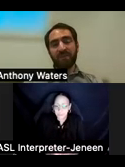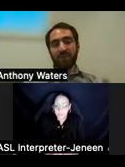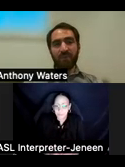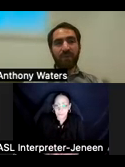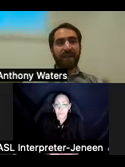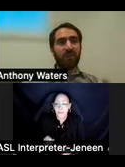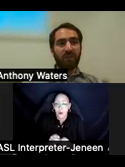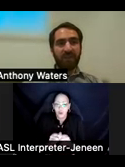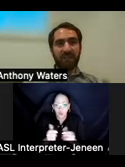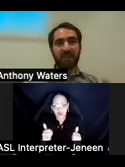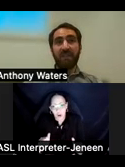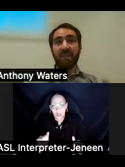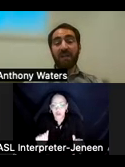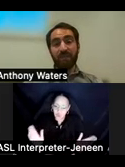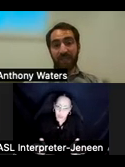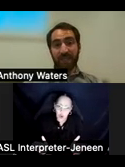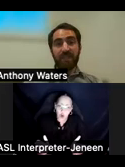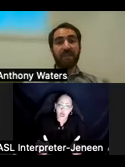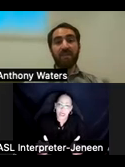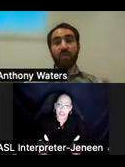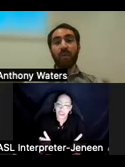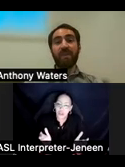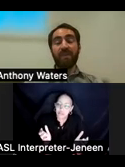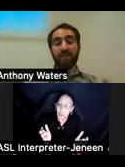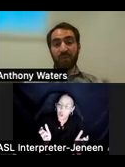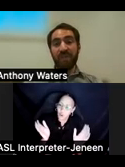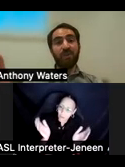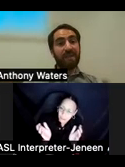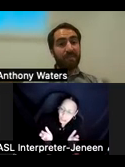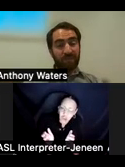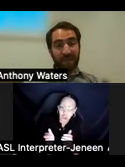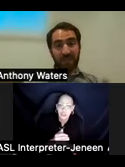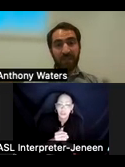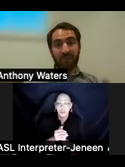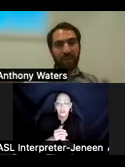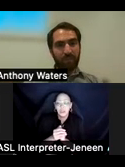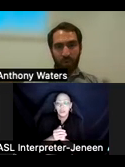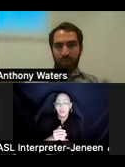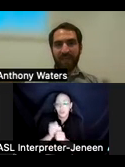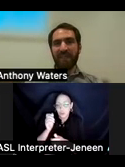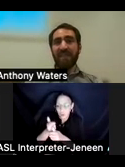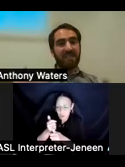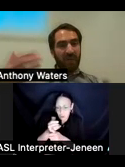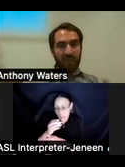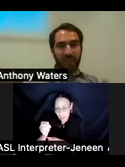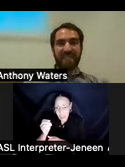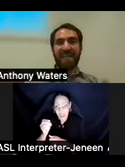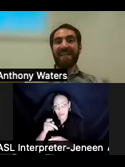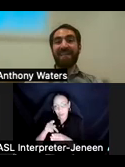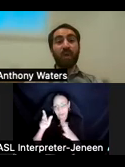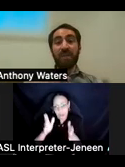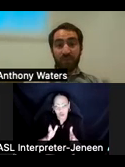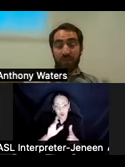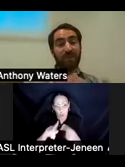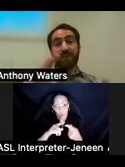trying to encourage conversation between you and that professional when appropriate, to